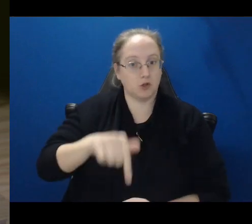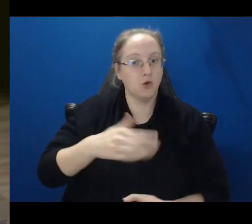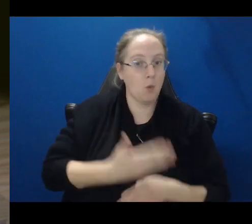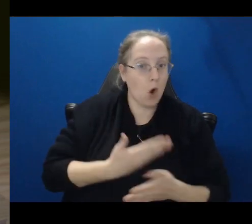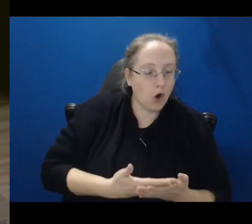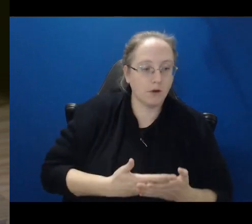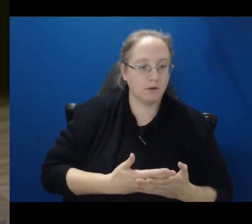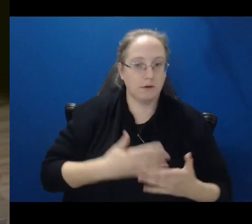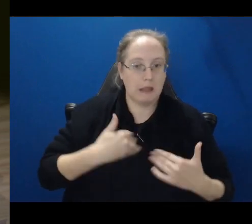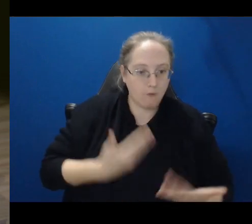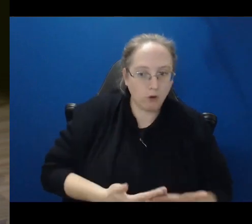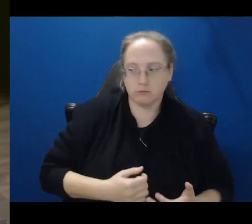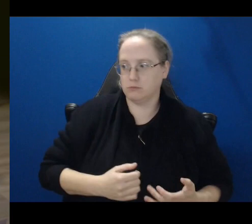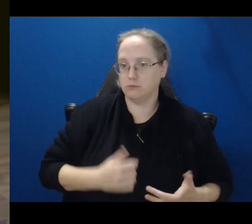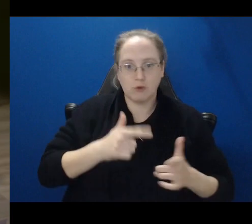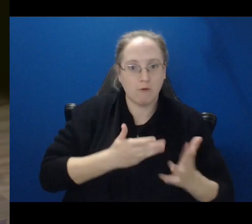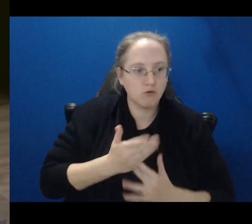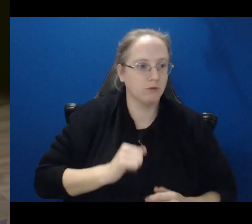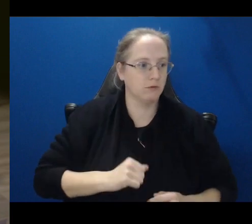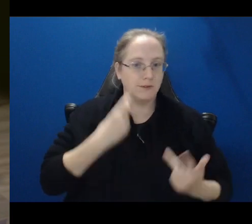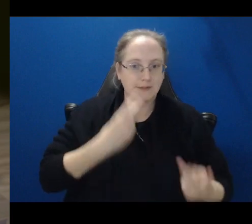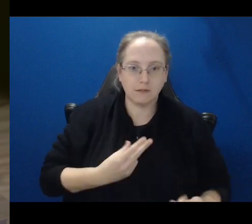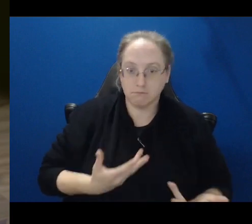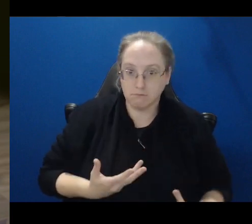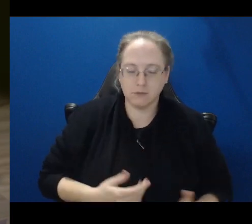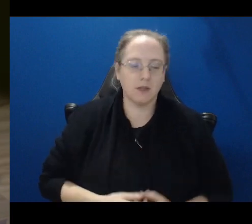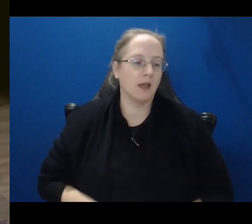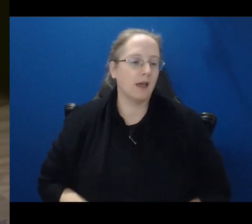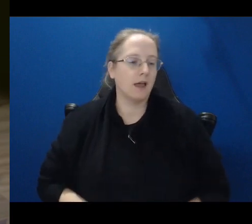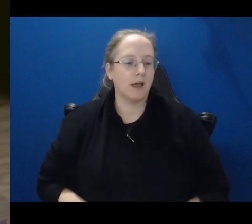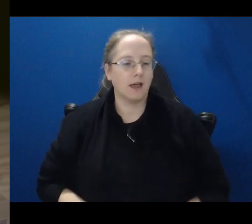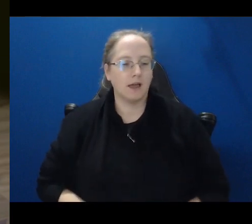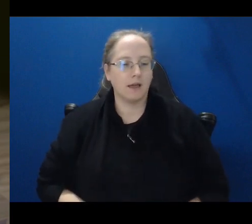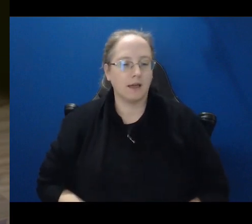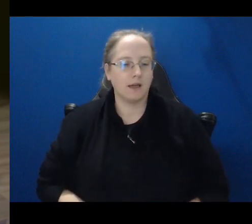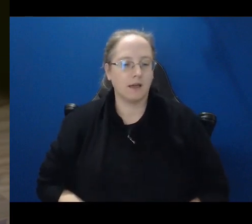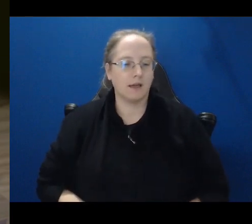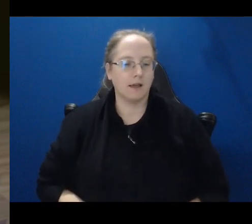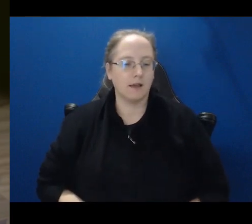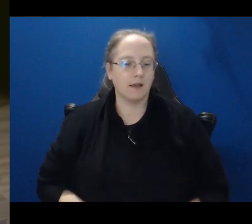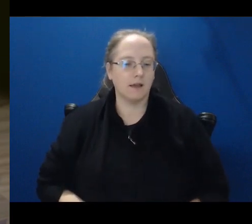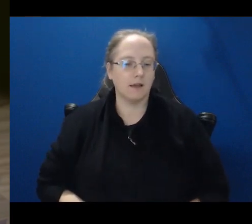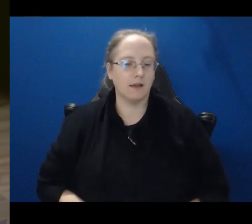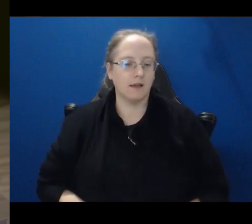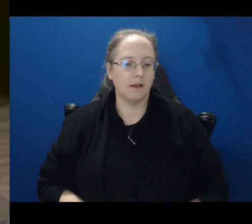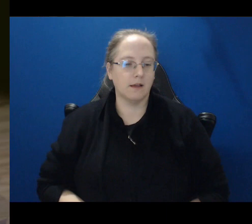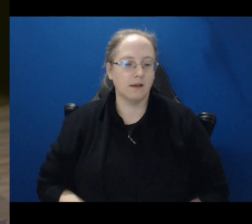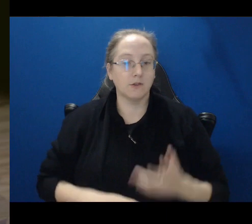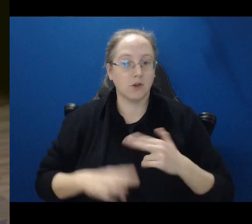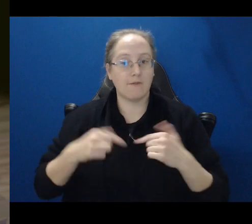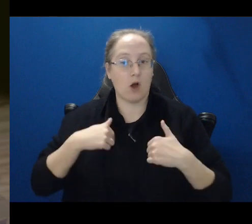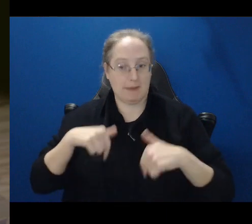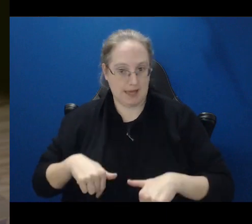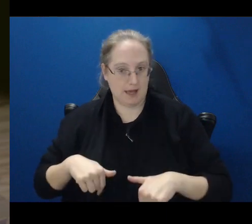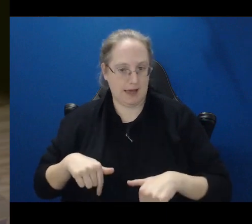visiting. And so for me perfectly, if I'm sort of here in parts of Australia,